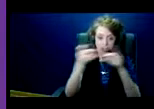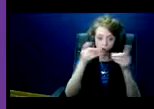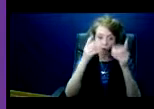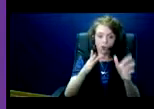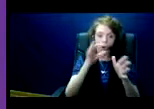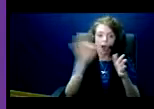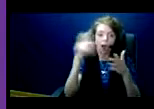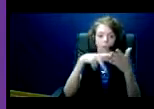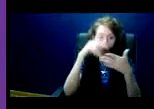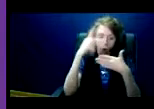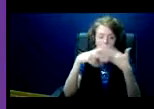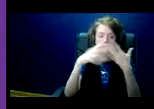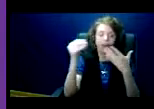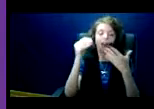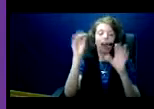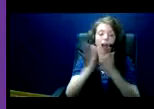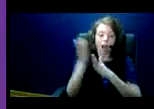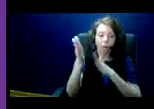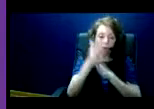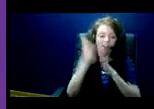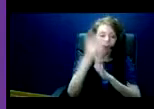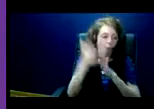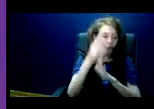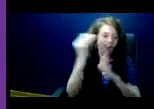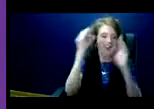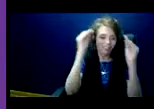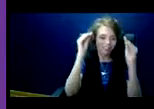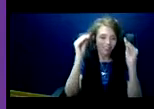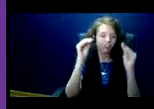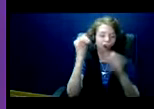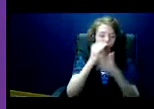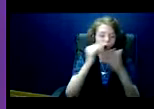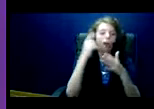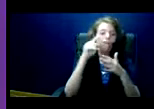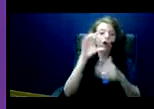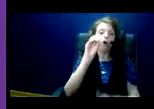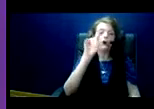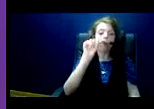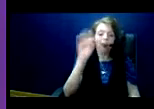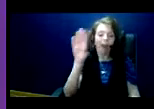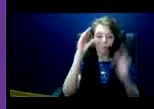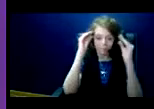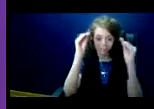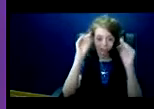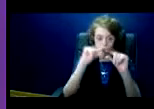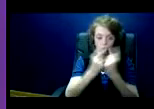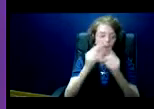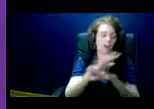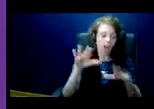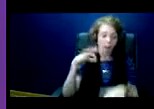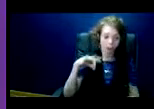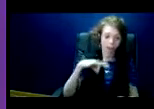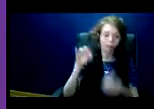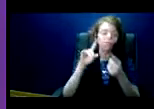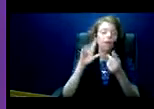and Operations, as well as a teaching artist for the Collab Theater Group, which is a nonprofit dedicated to